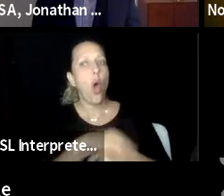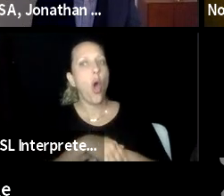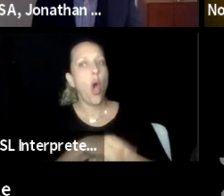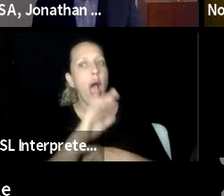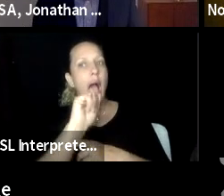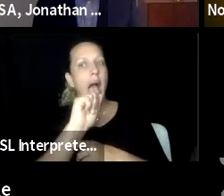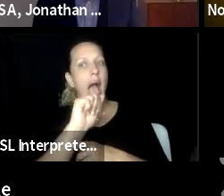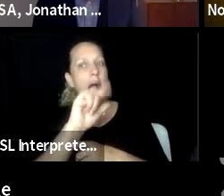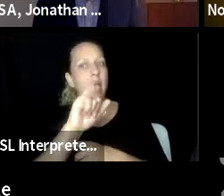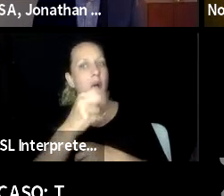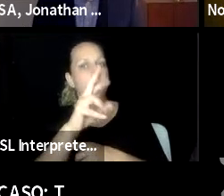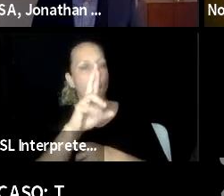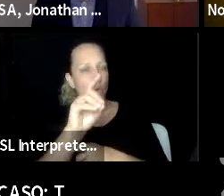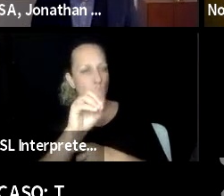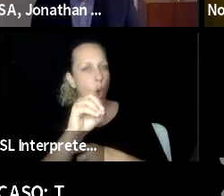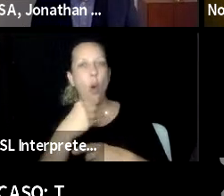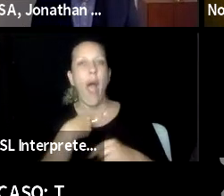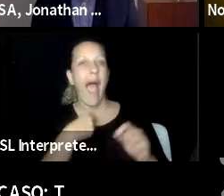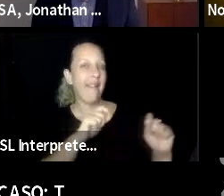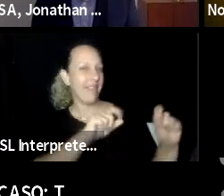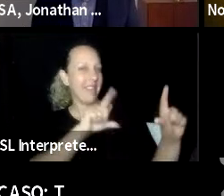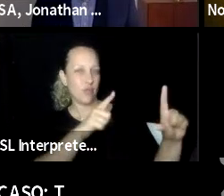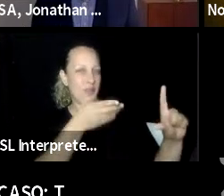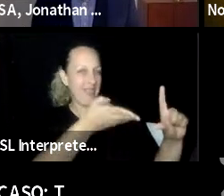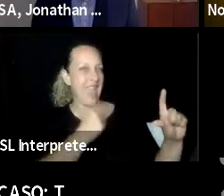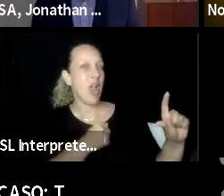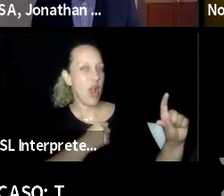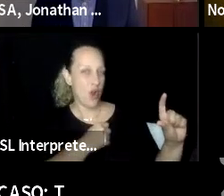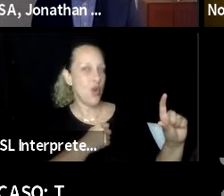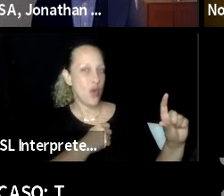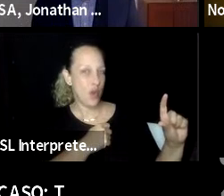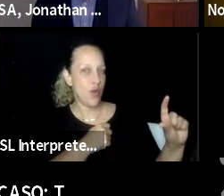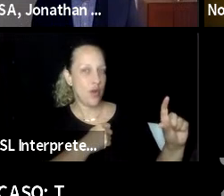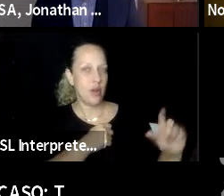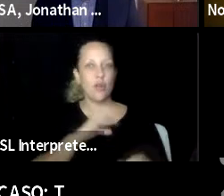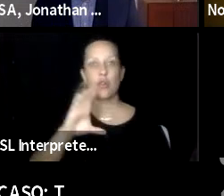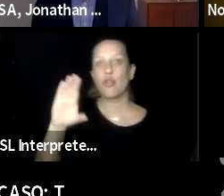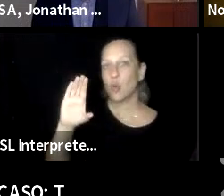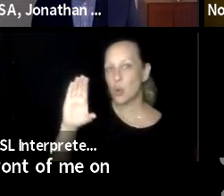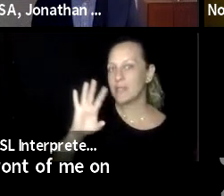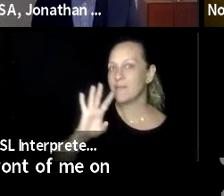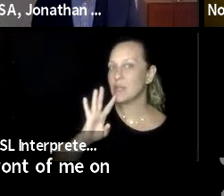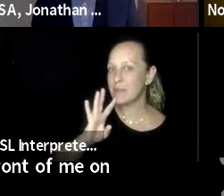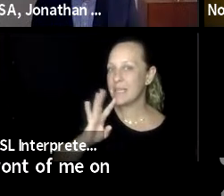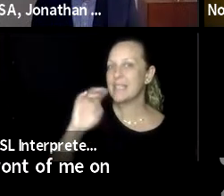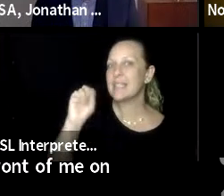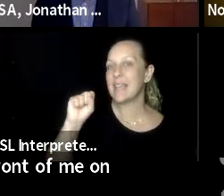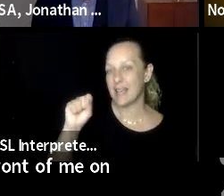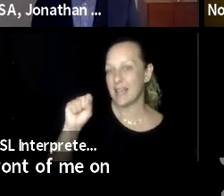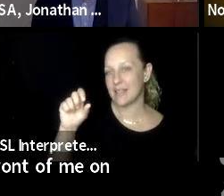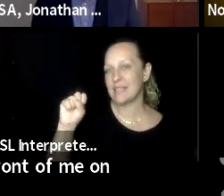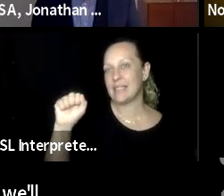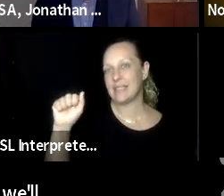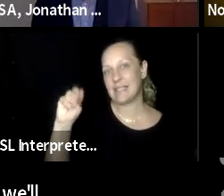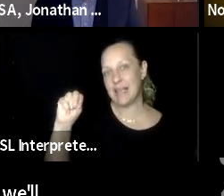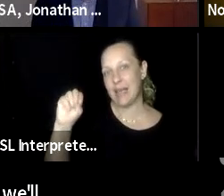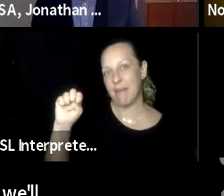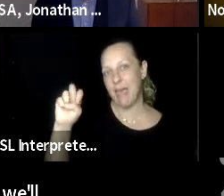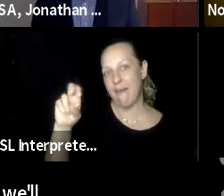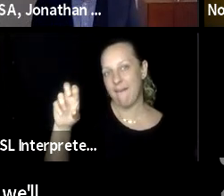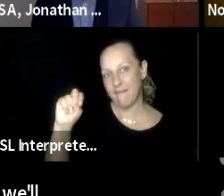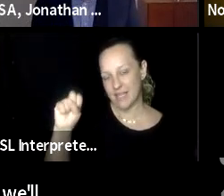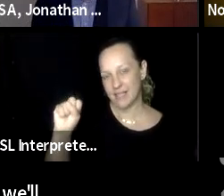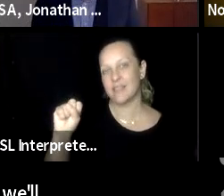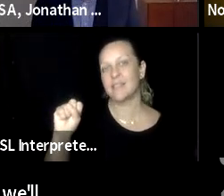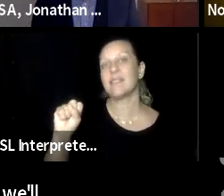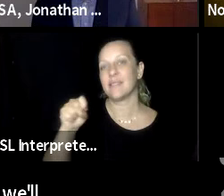in front of me on the screen. You have it on the screen. So we'll leave it up. Sam Evans is doing she's